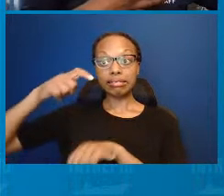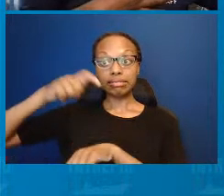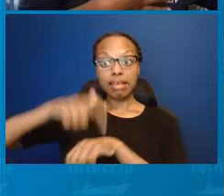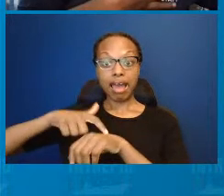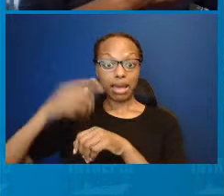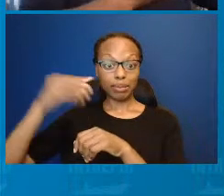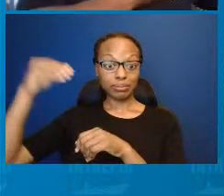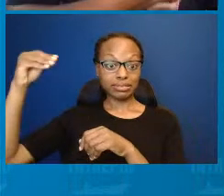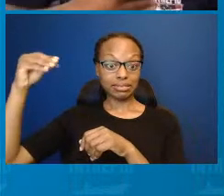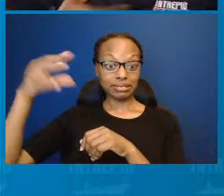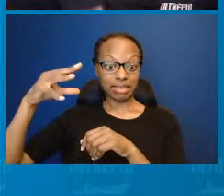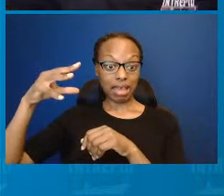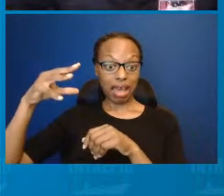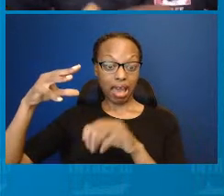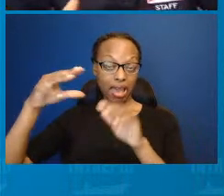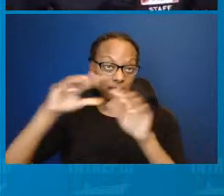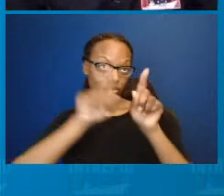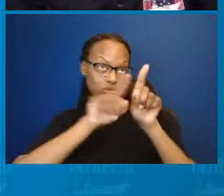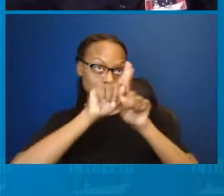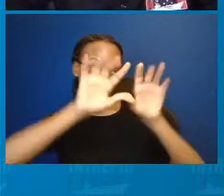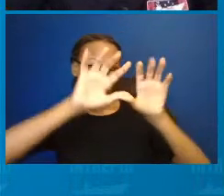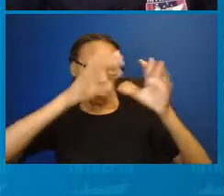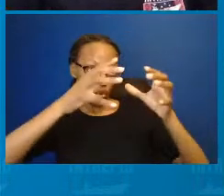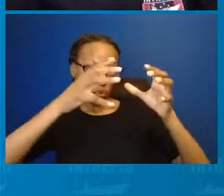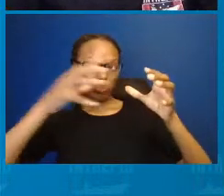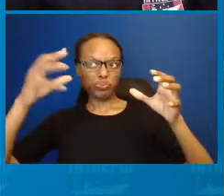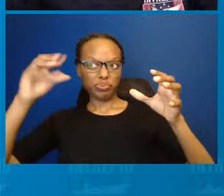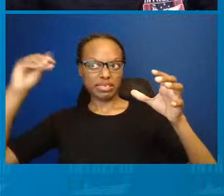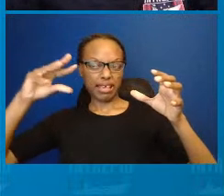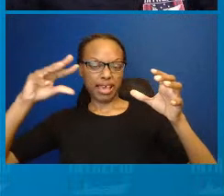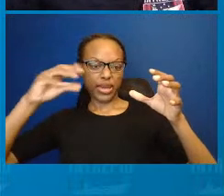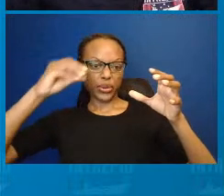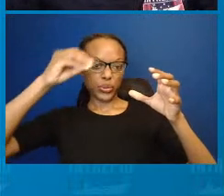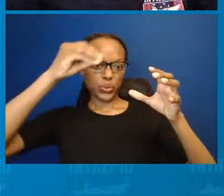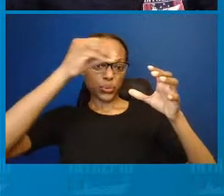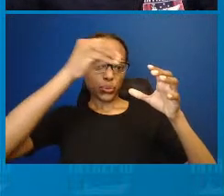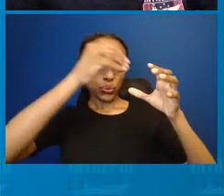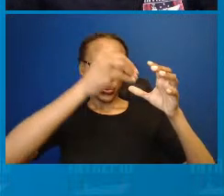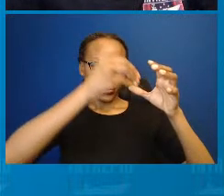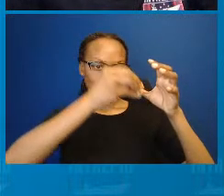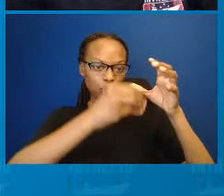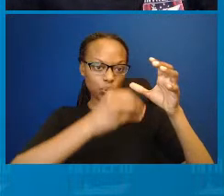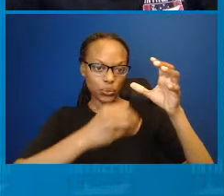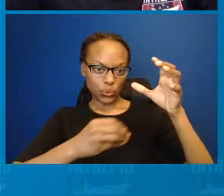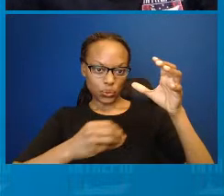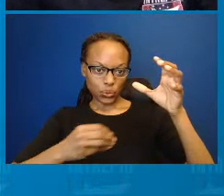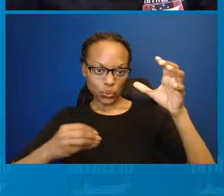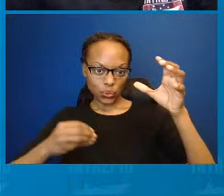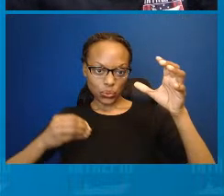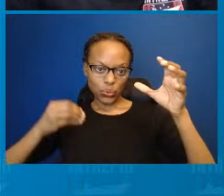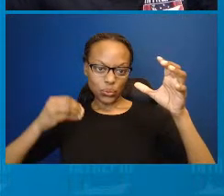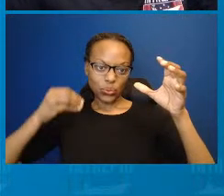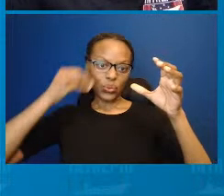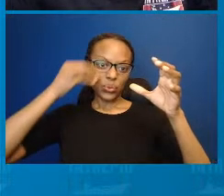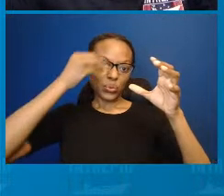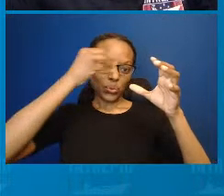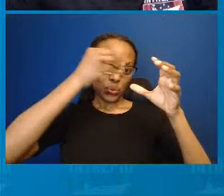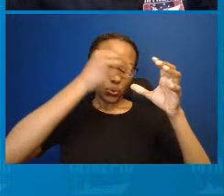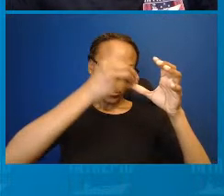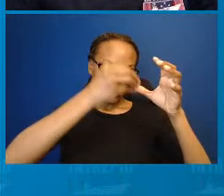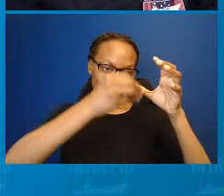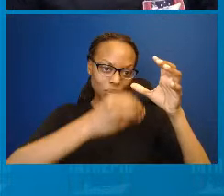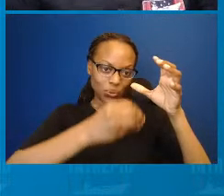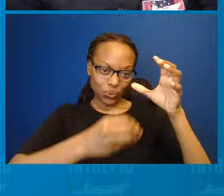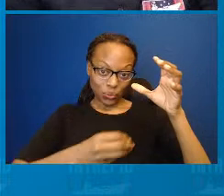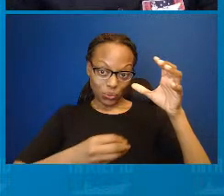so that's actually what my sign is. I actually happen to be a Gemini. When I was born, the sun was in this constellation,